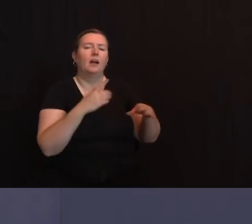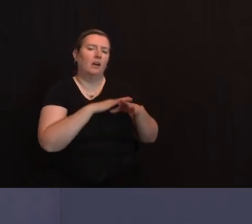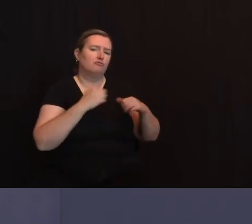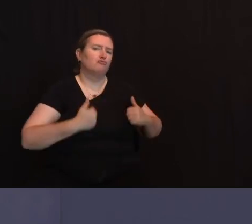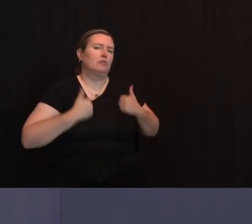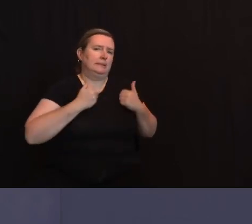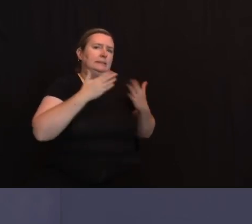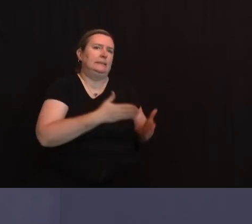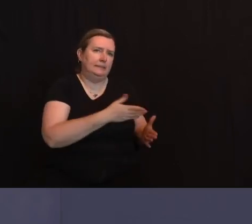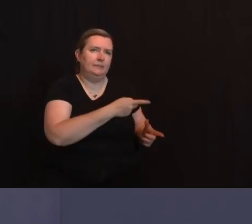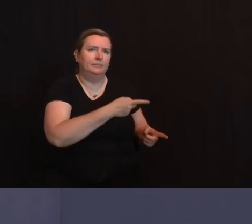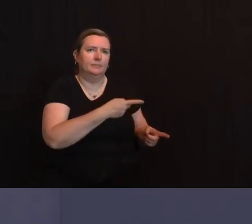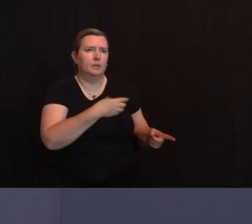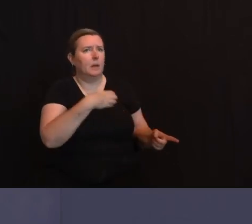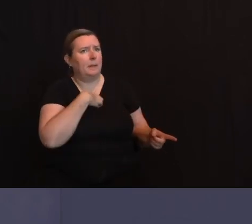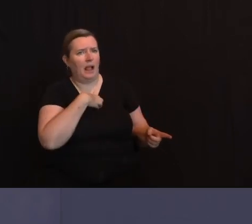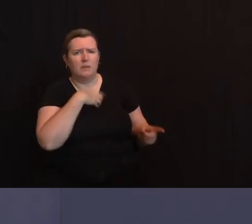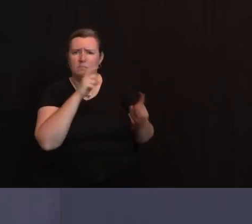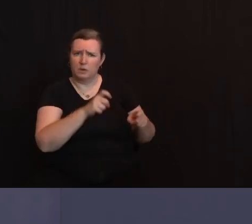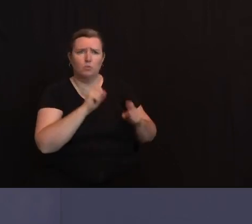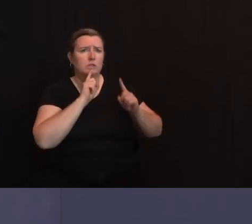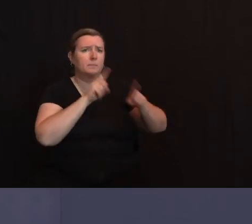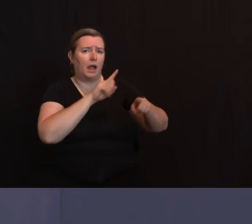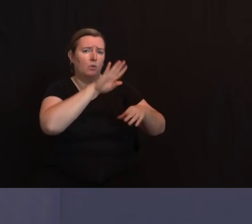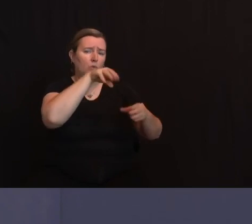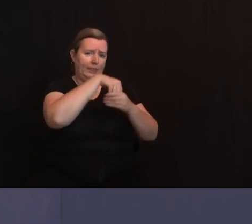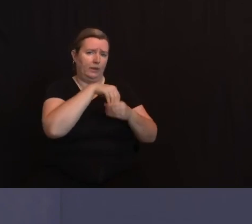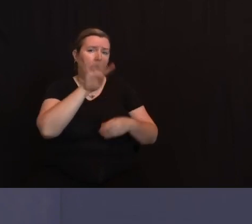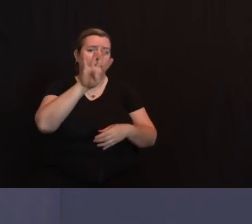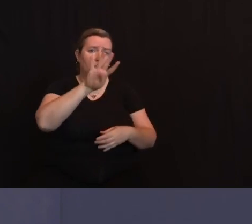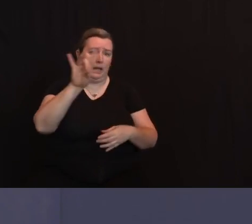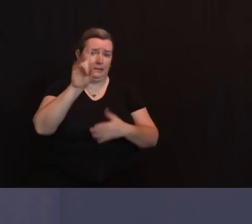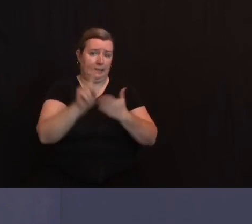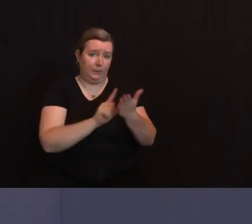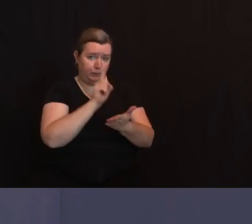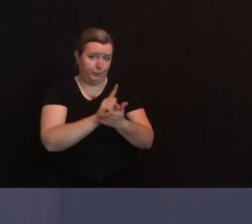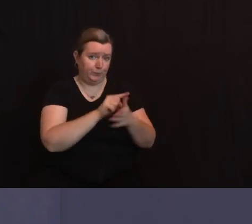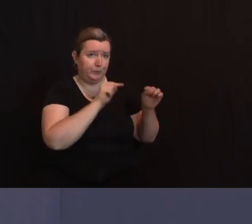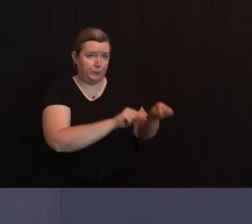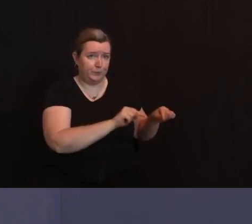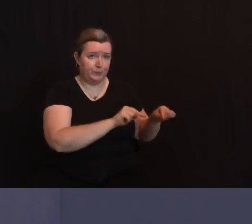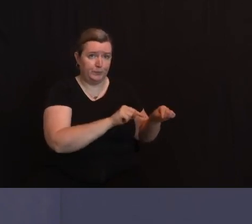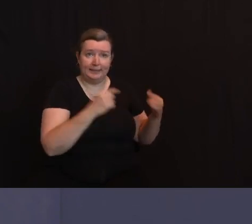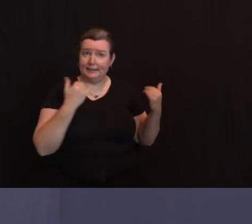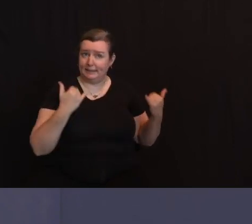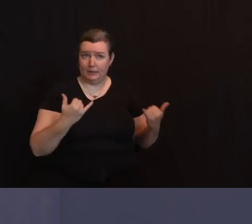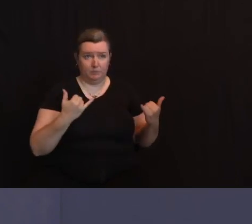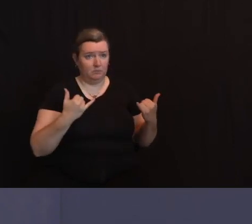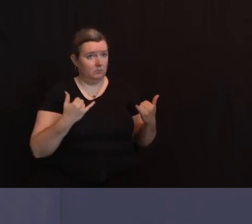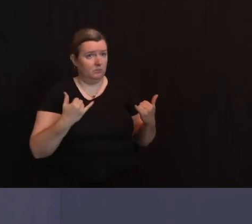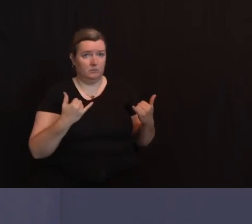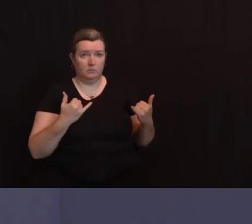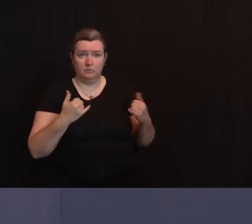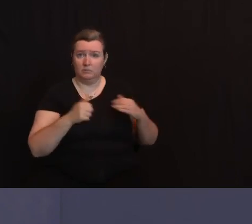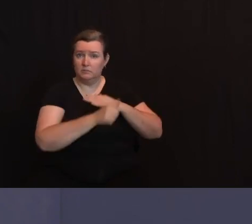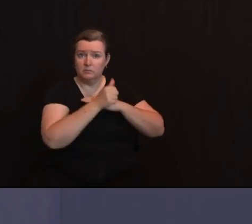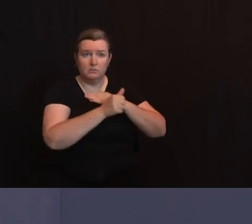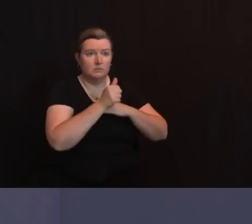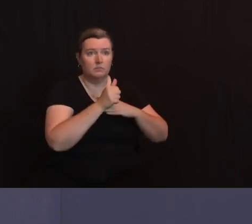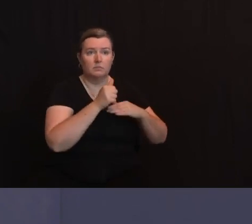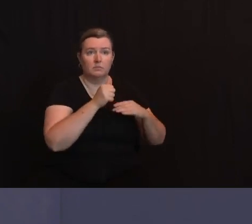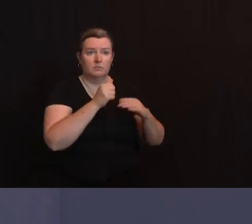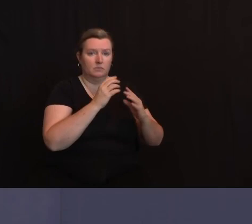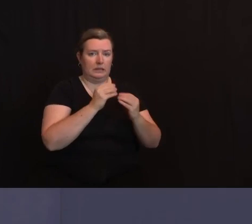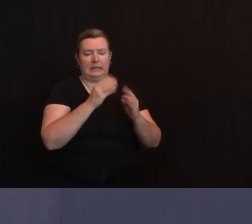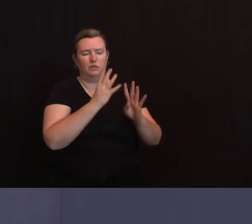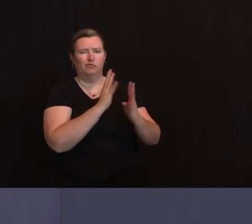48 hours. There were no immediate jeopardy complaints included in the backlog. Another key